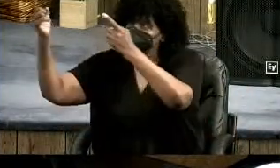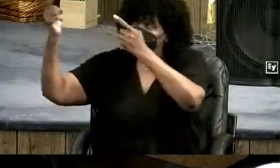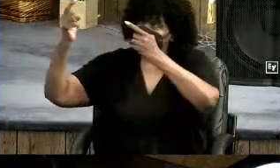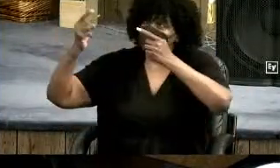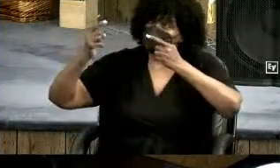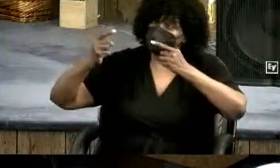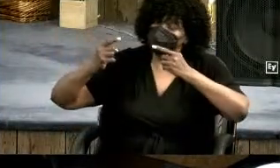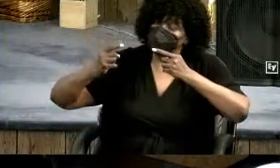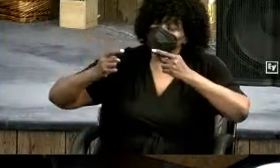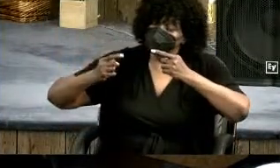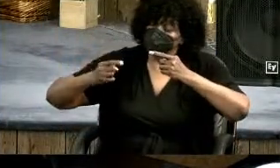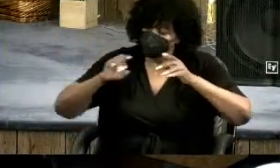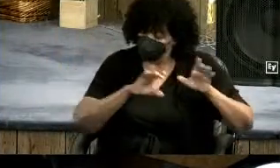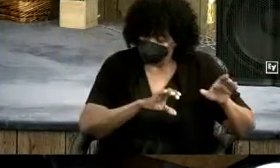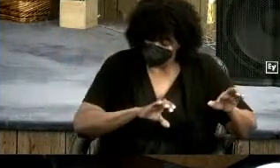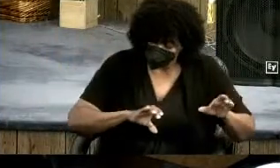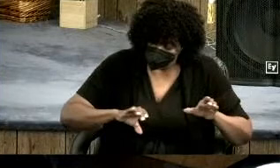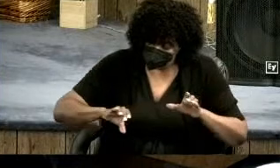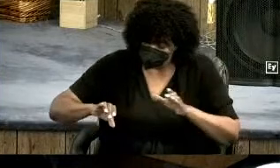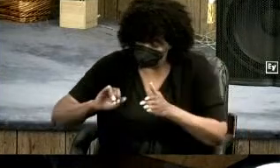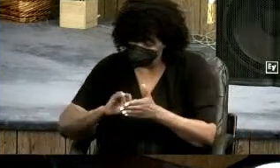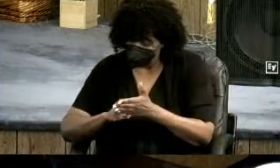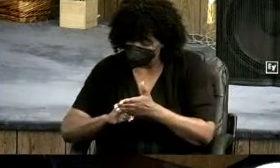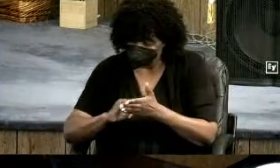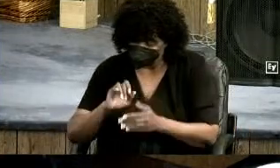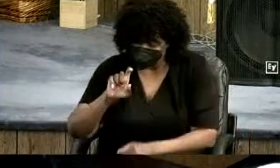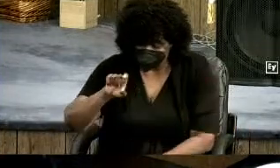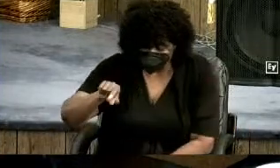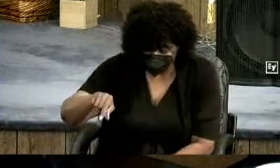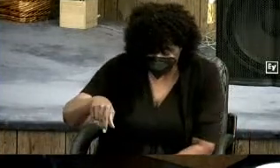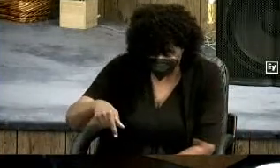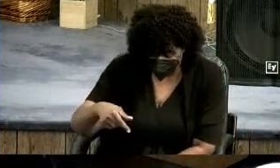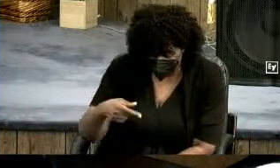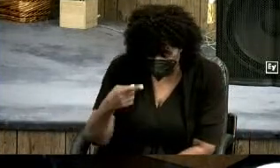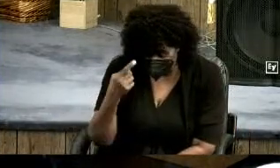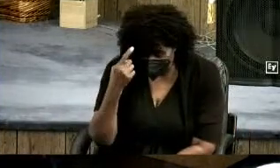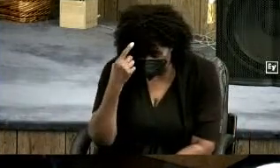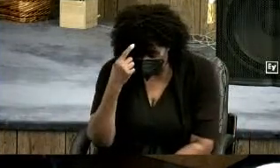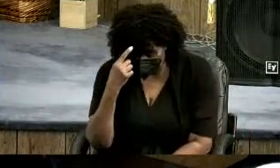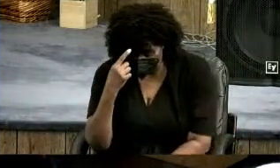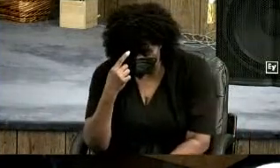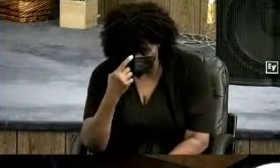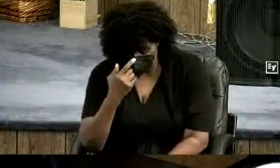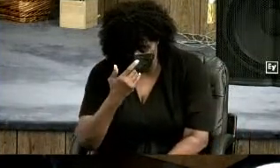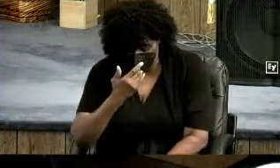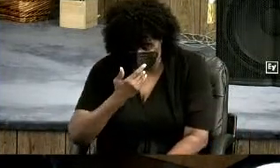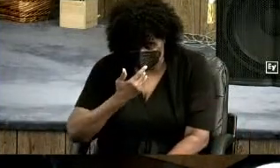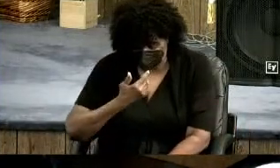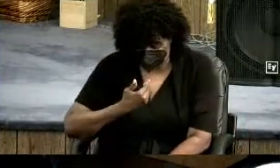Jesus came and did it just for me.